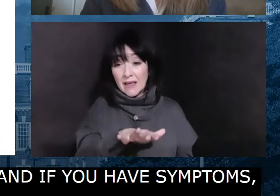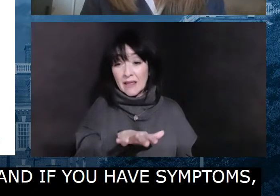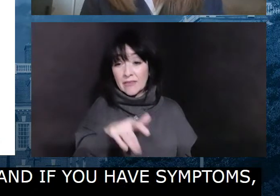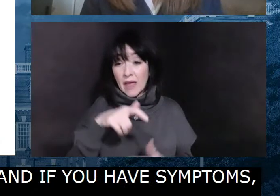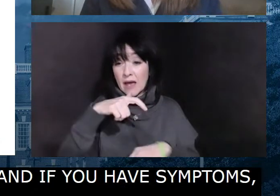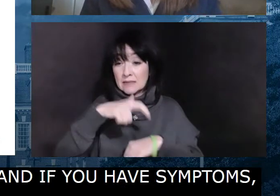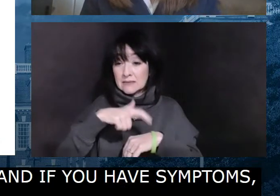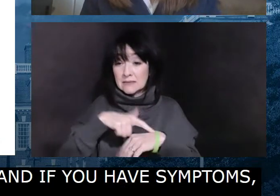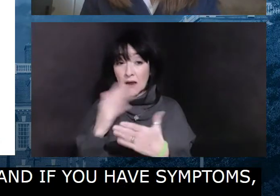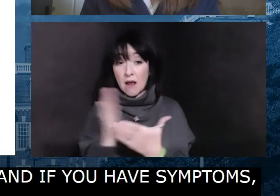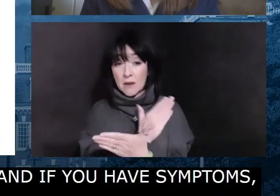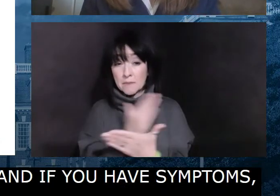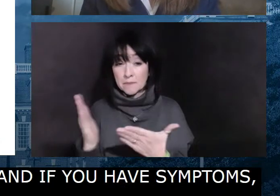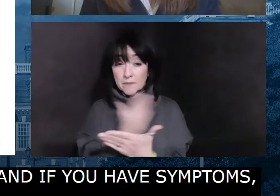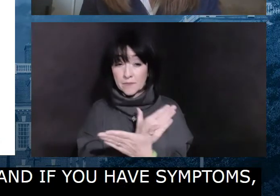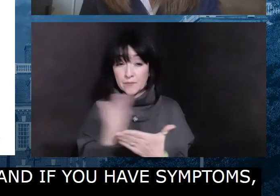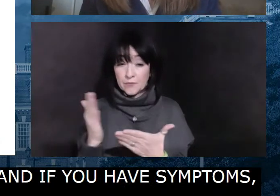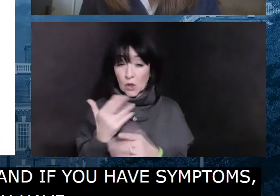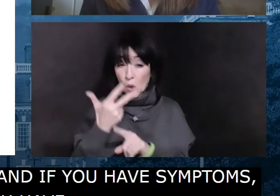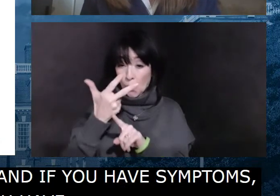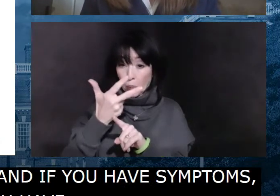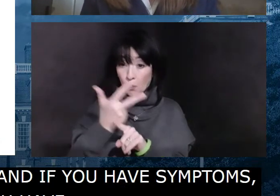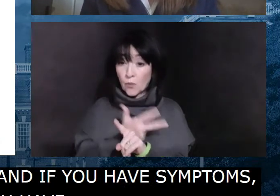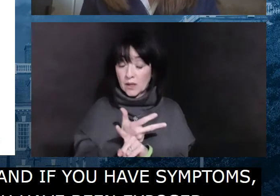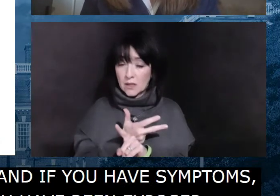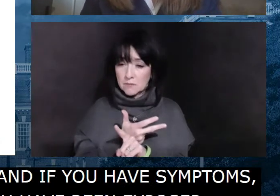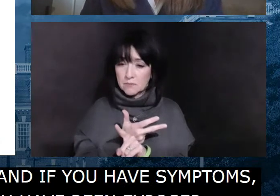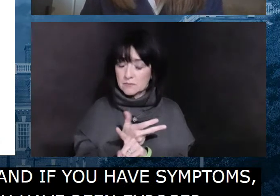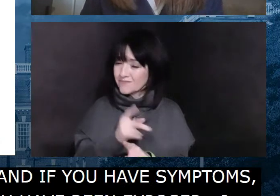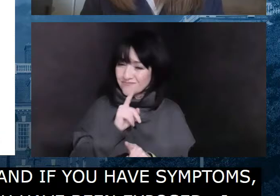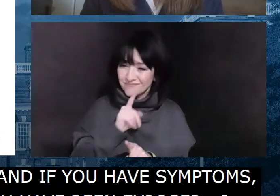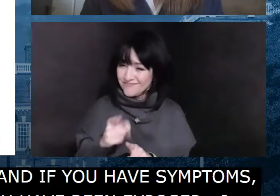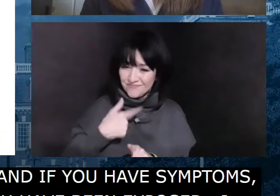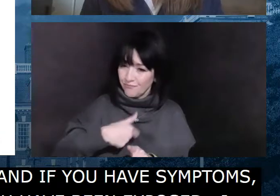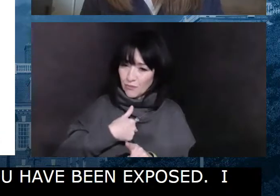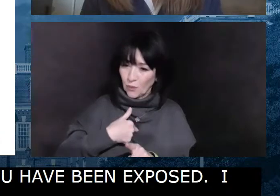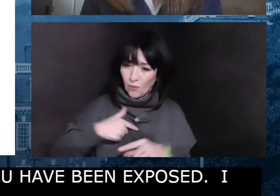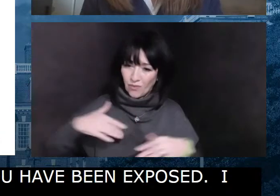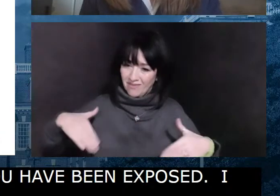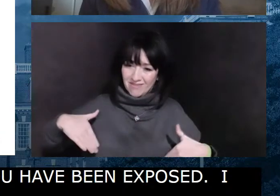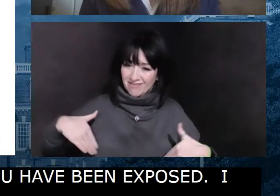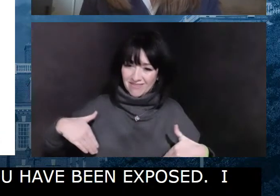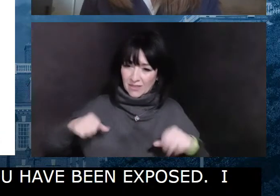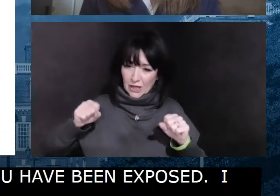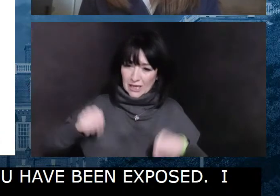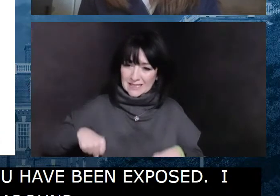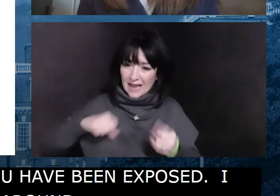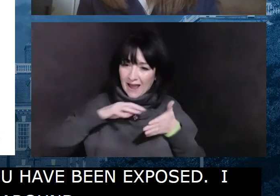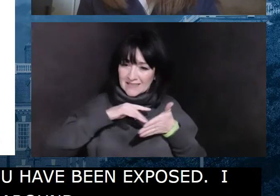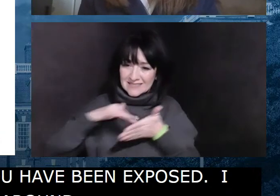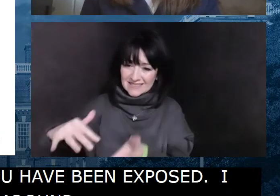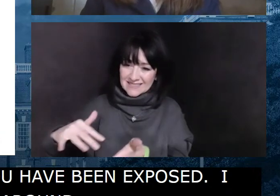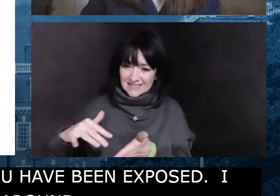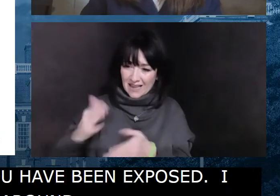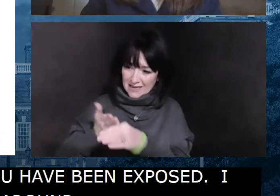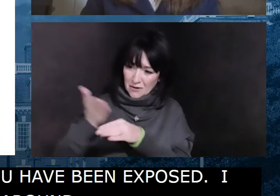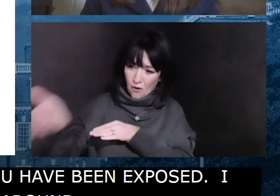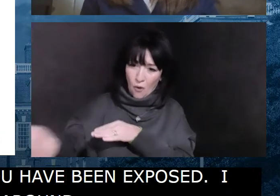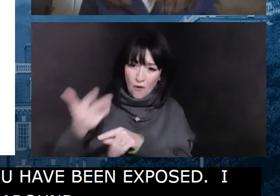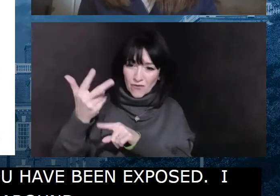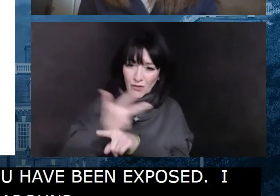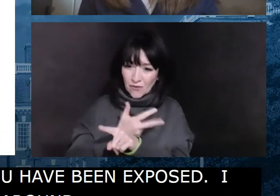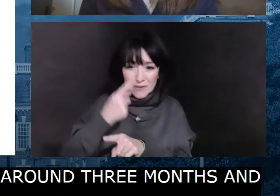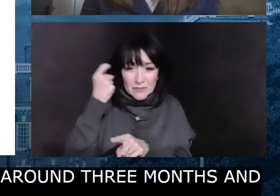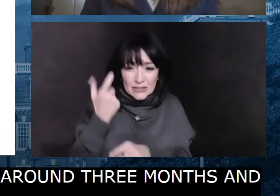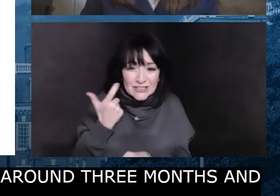this point, just because again, we haven't been able to study the effects of these vaccines long enough